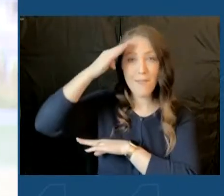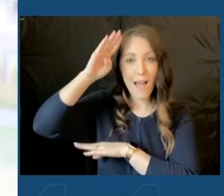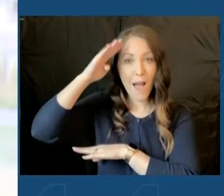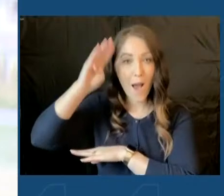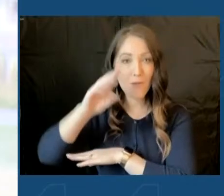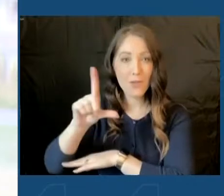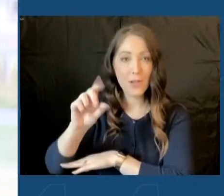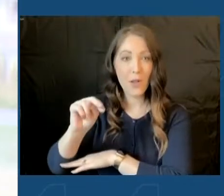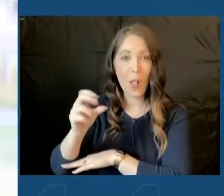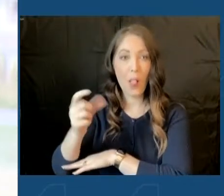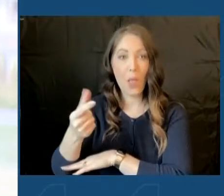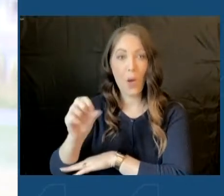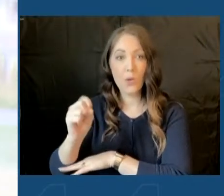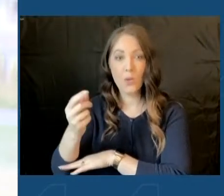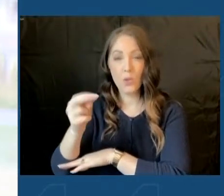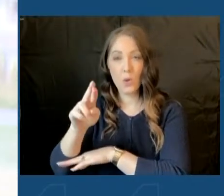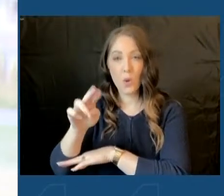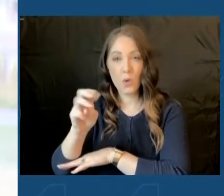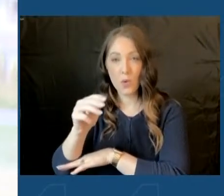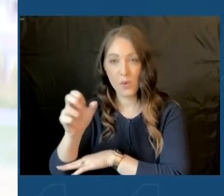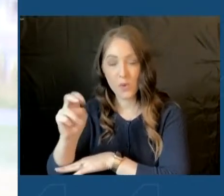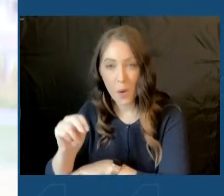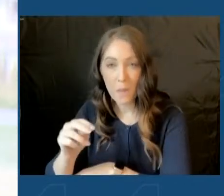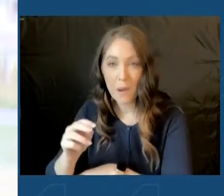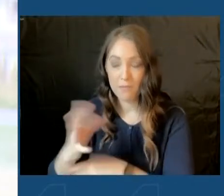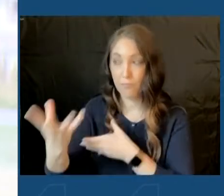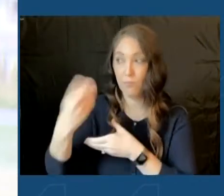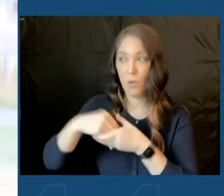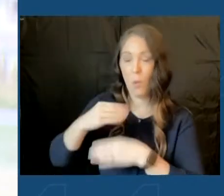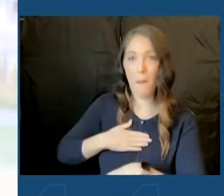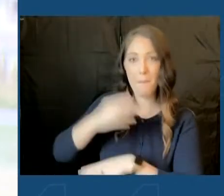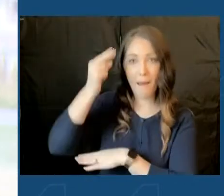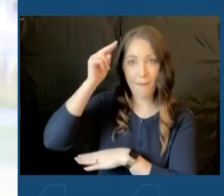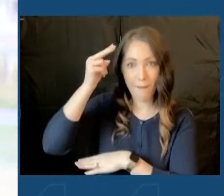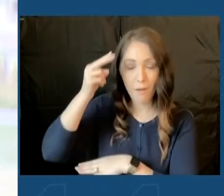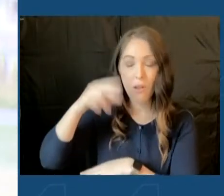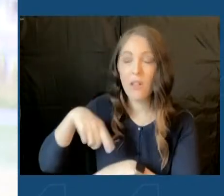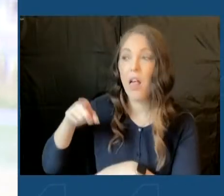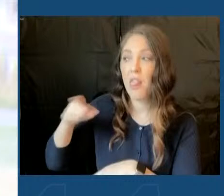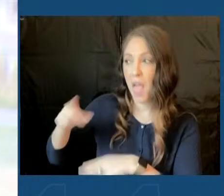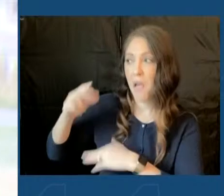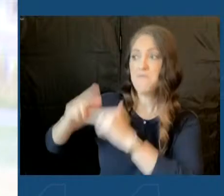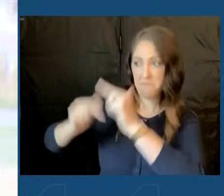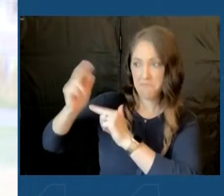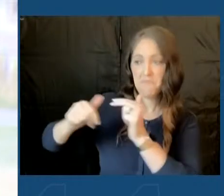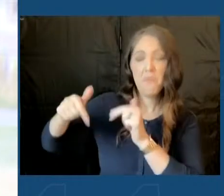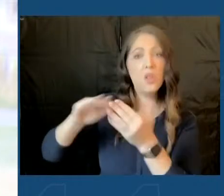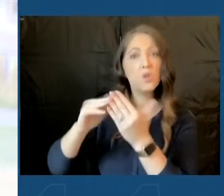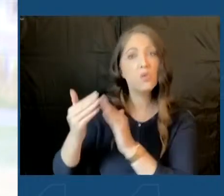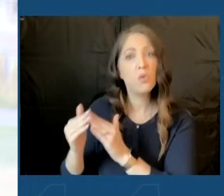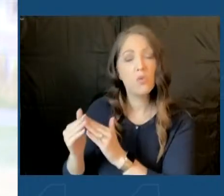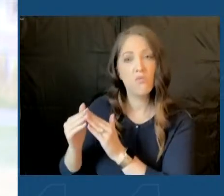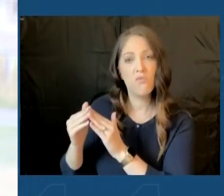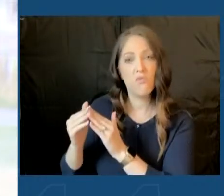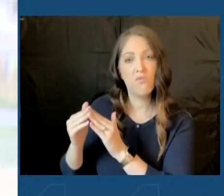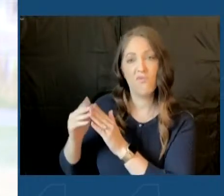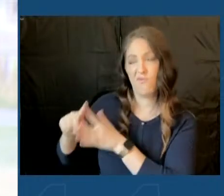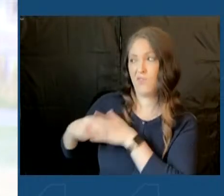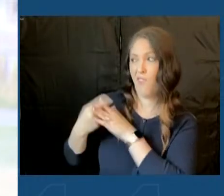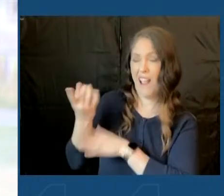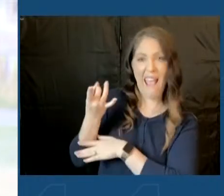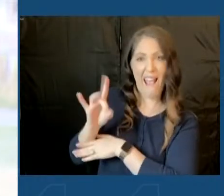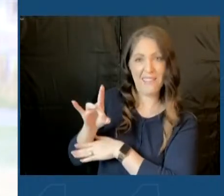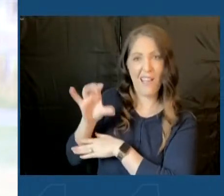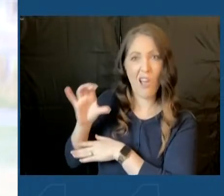including one of my great uncles and others who built this community, starting in 1800s. Brian knows the history